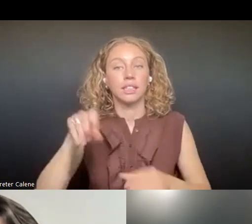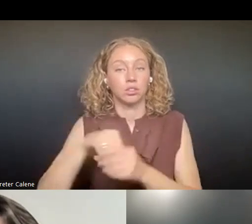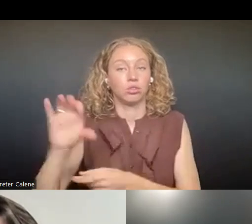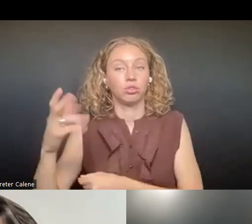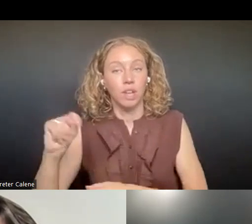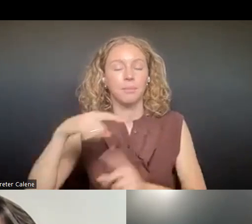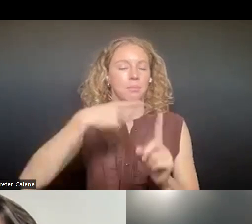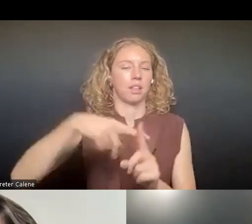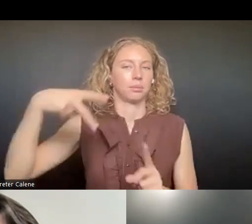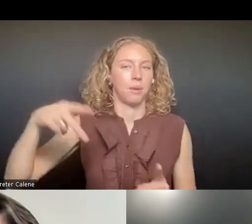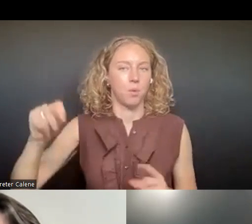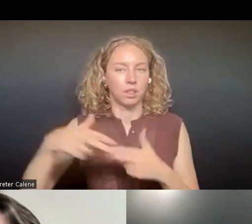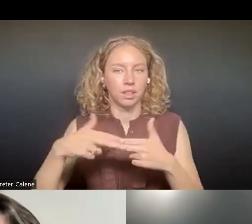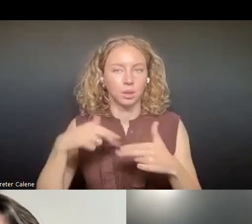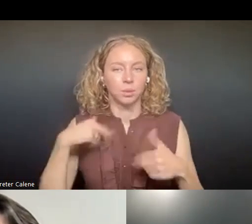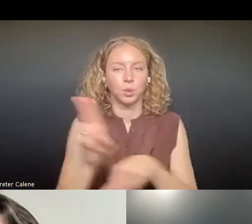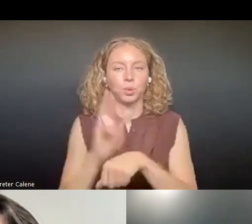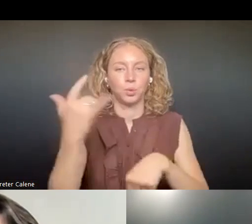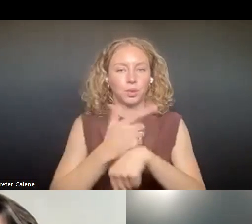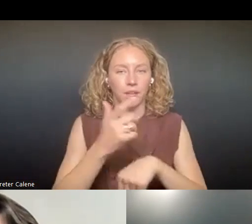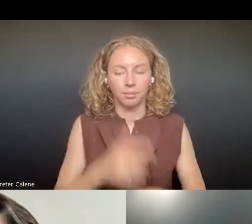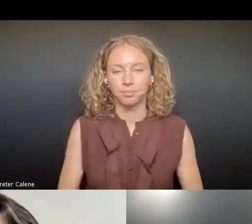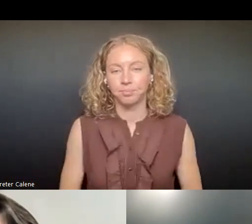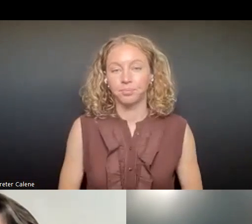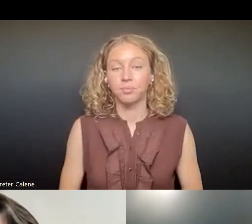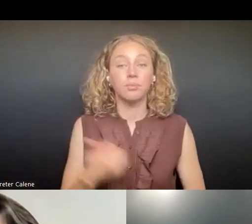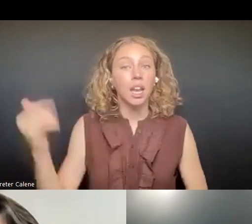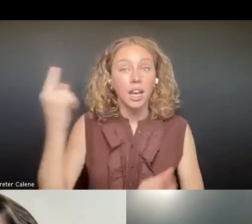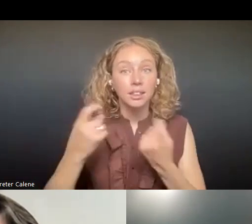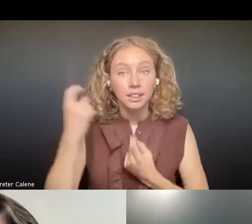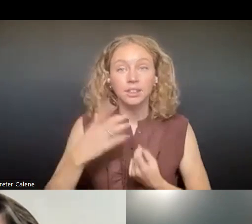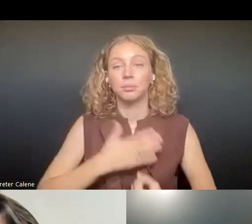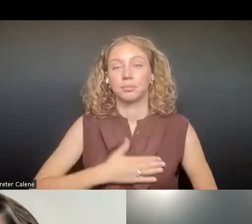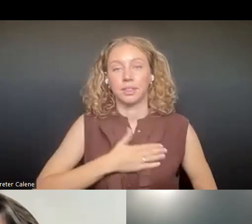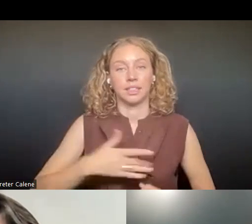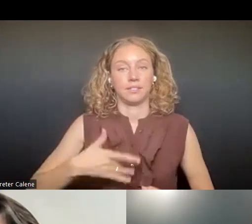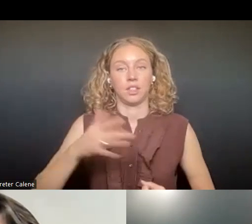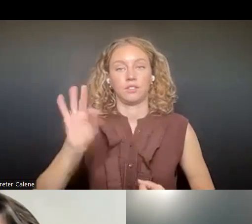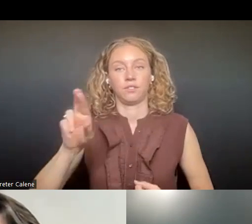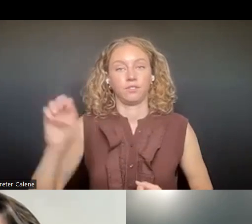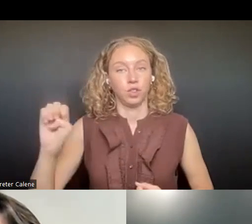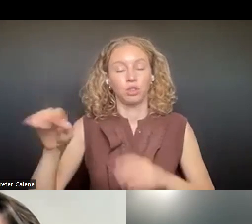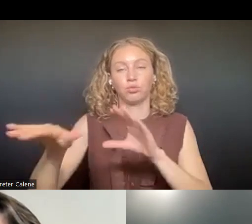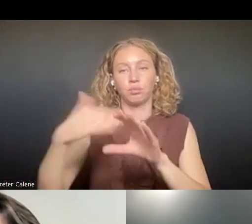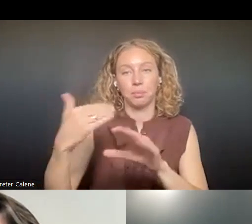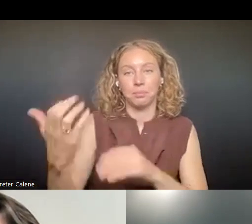as the PowerPoint slides that were used in the presentation. If you have any questions, feel free to respond to that email.